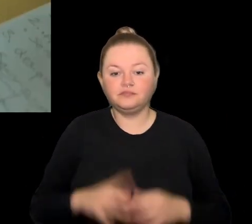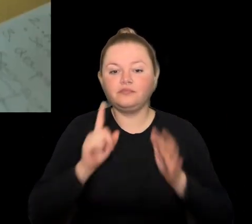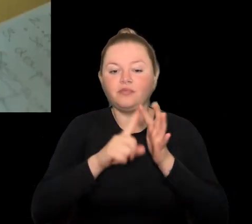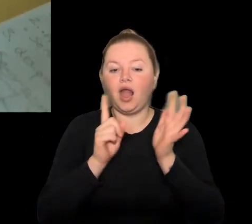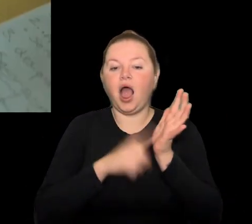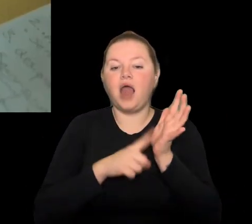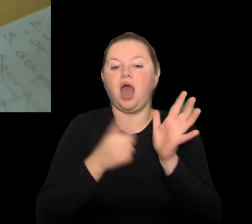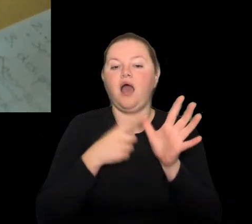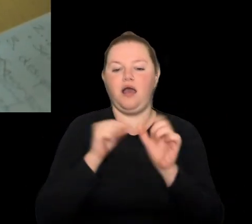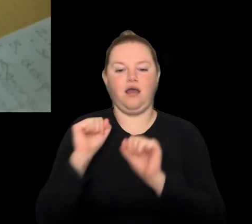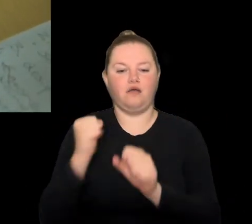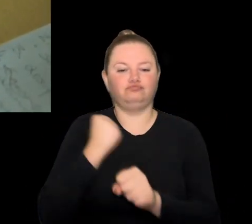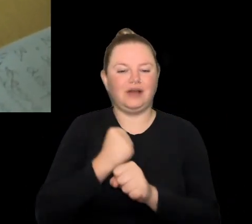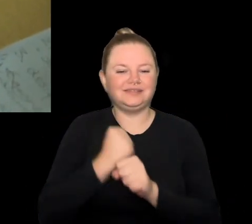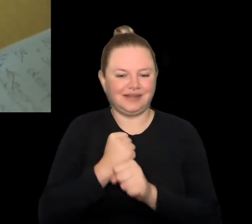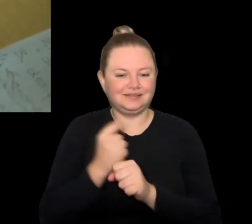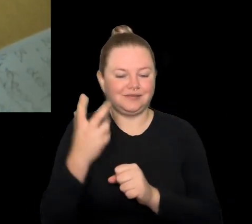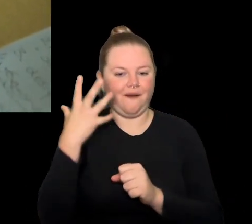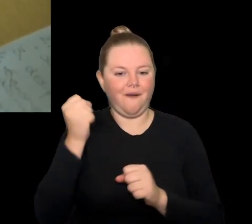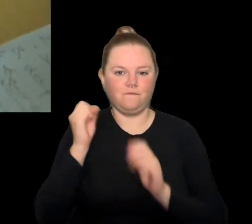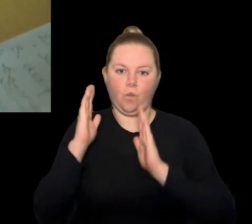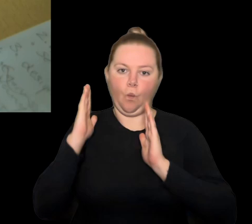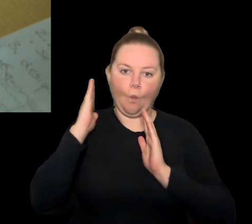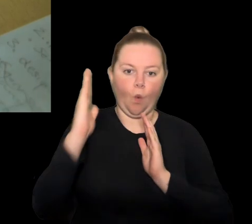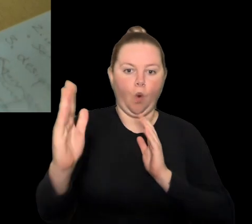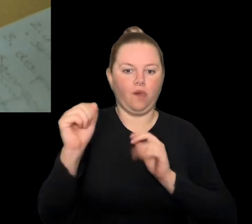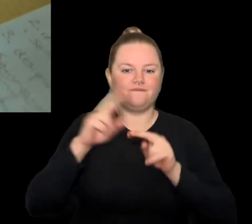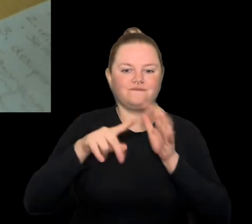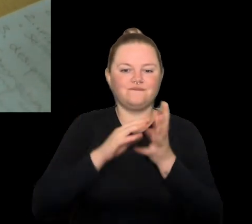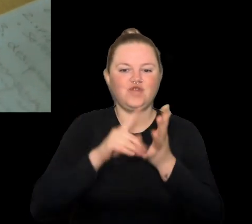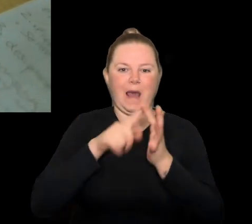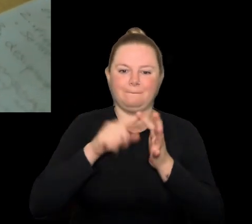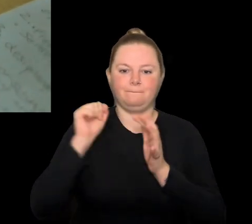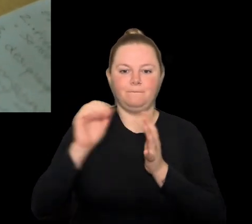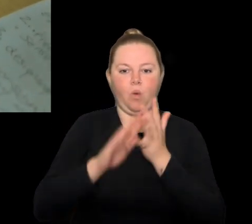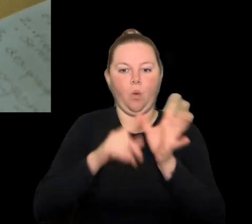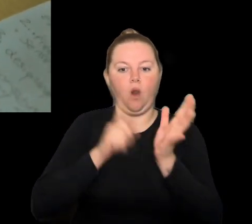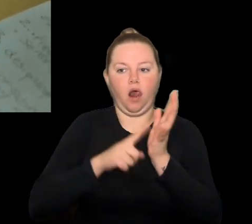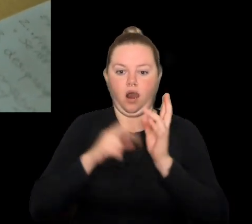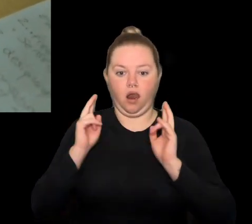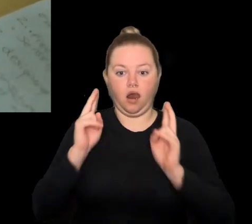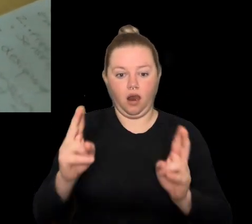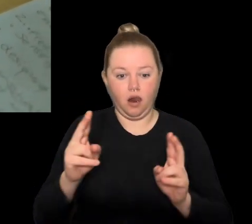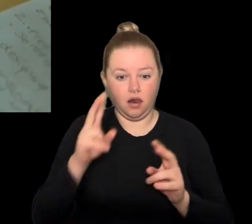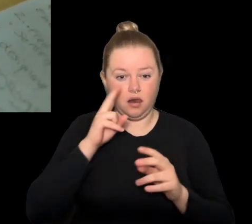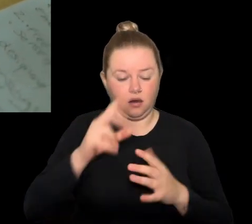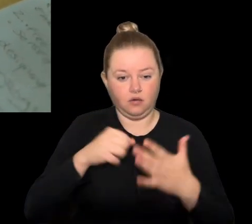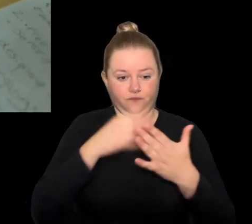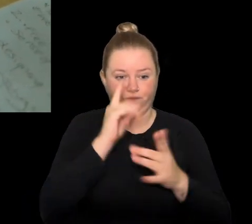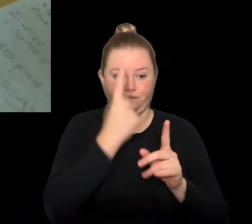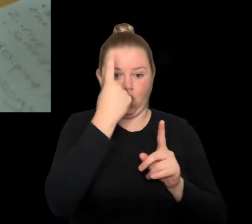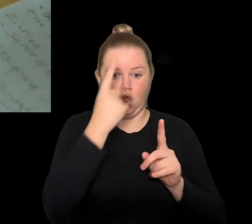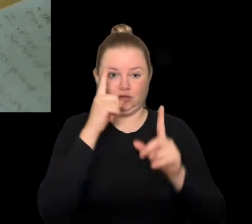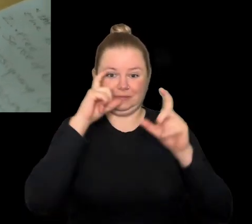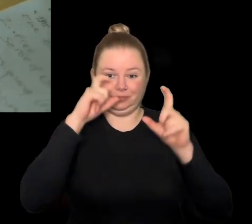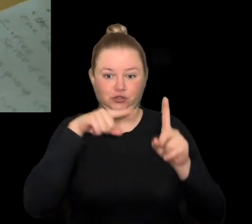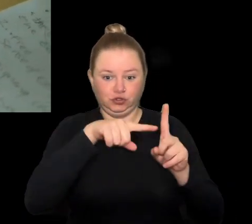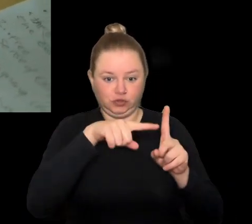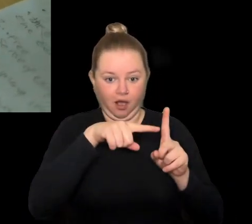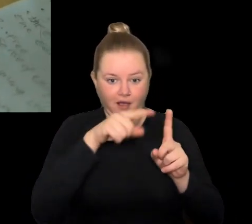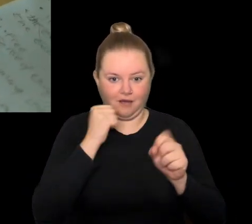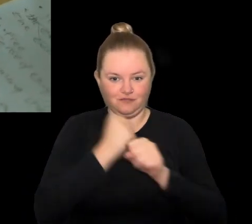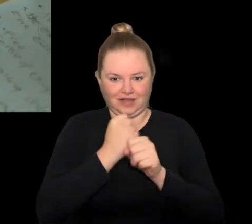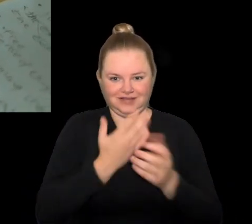Because Ella's granddad, he has a wall of fame, doesn't he, in the hall, and the progression between the first pictures that